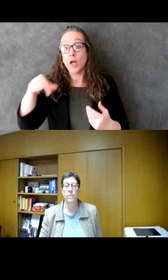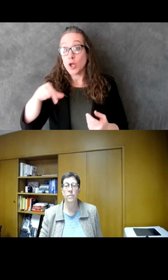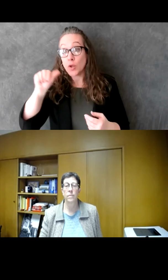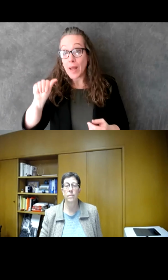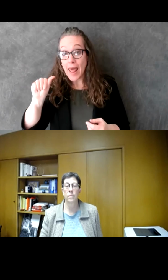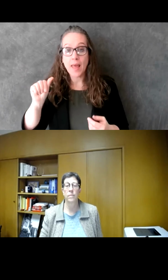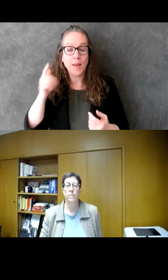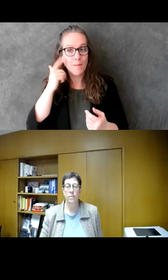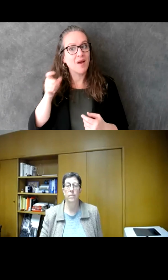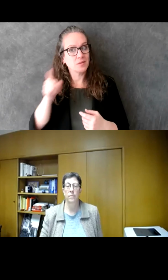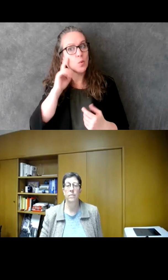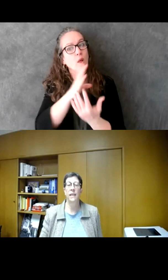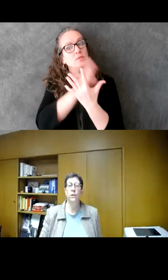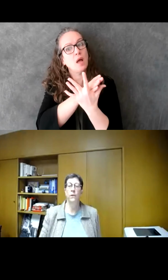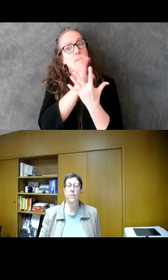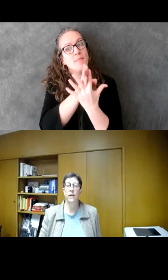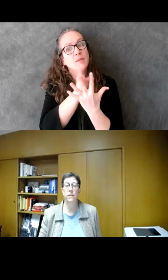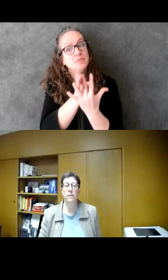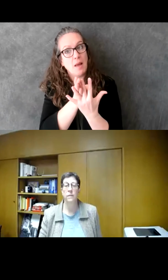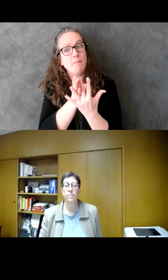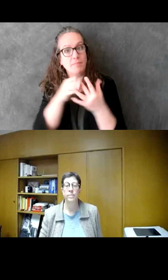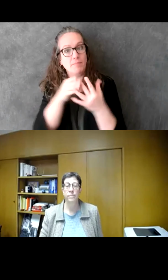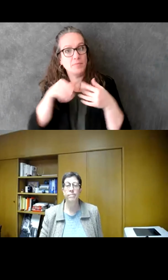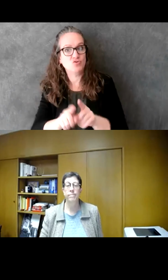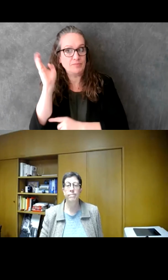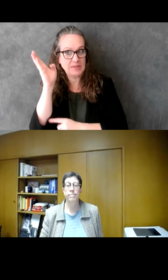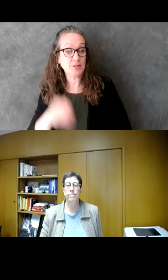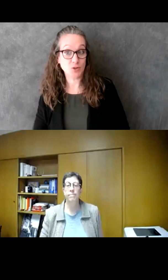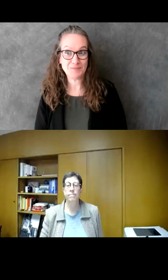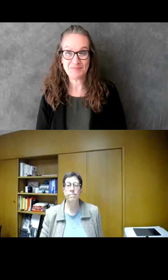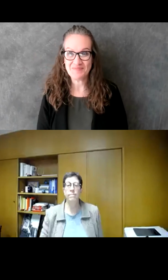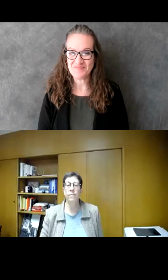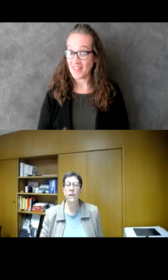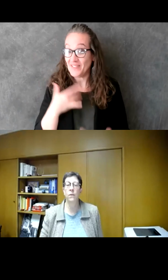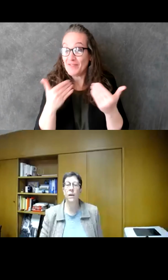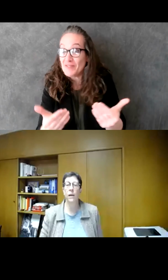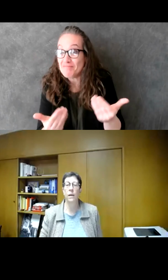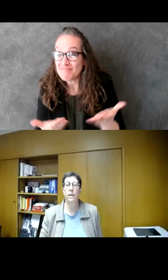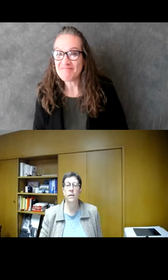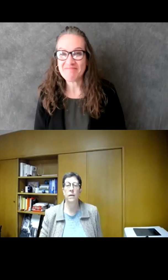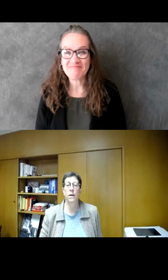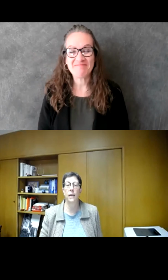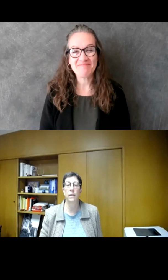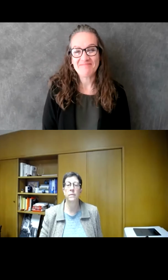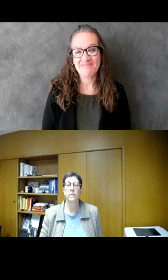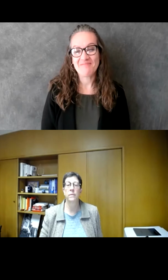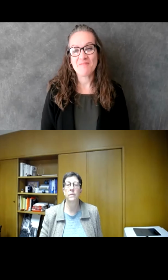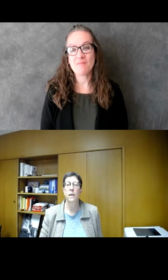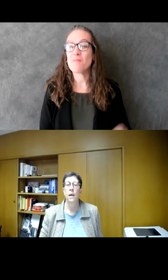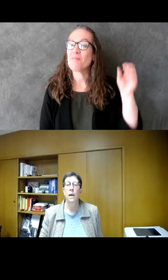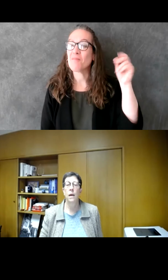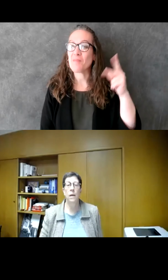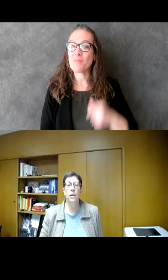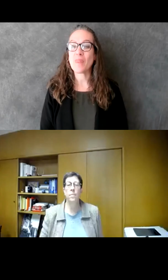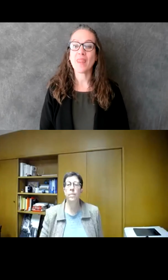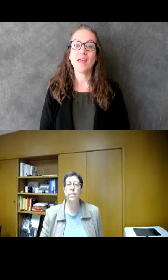stopping throughout our presentation. Thank you very much. So no, feel free to go on. Okay. All right.